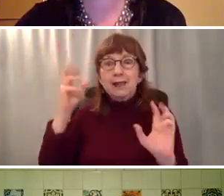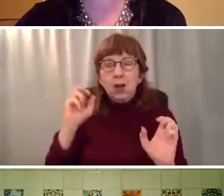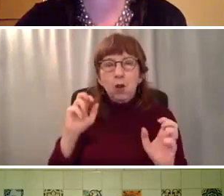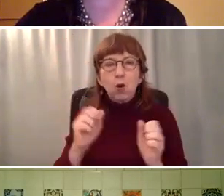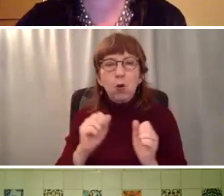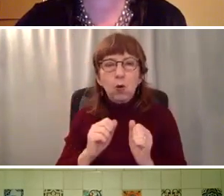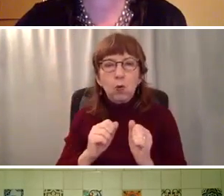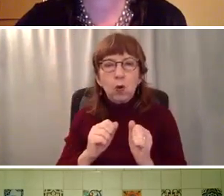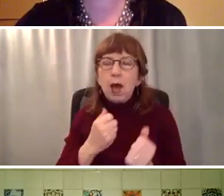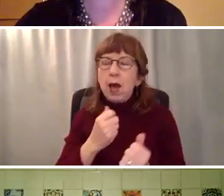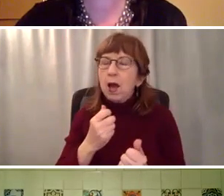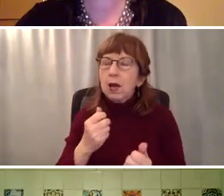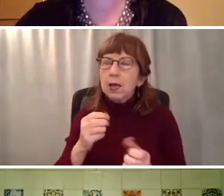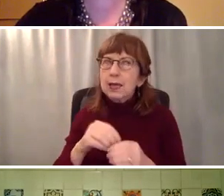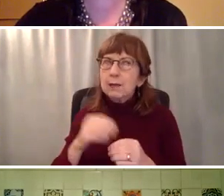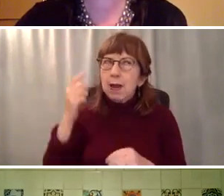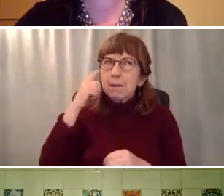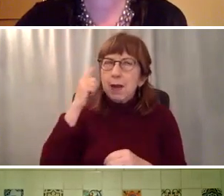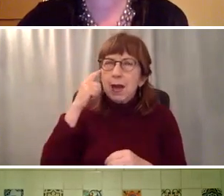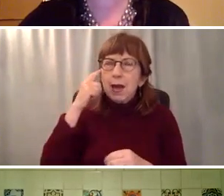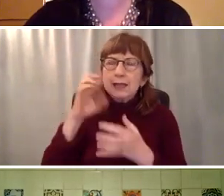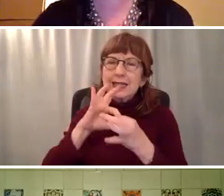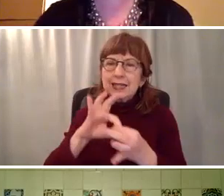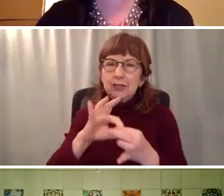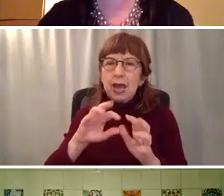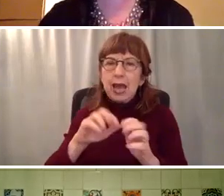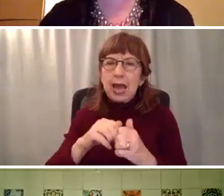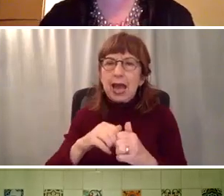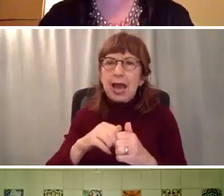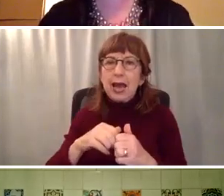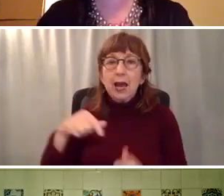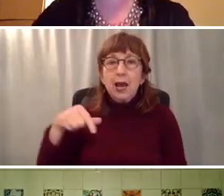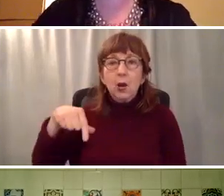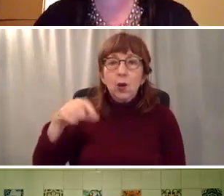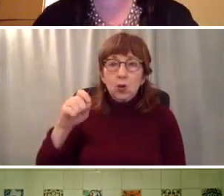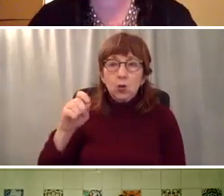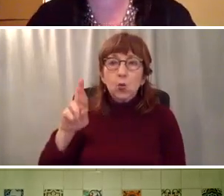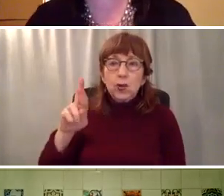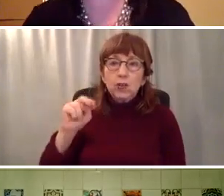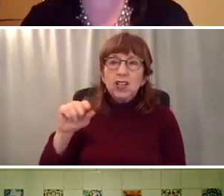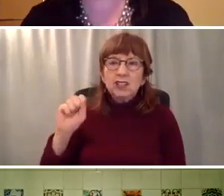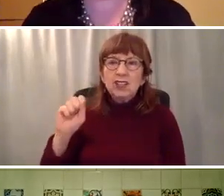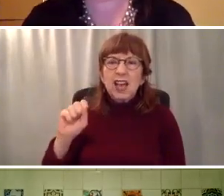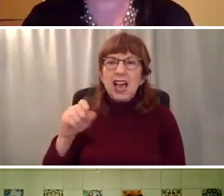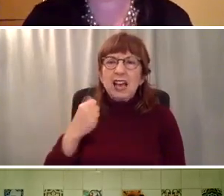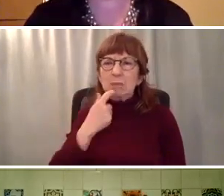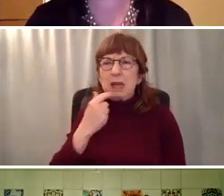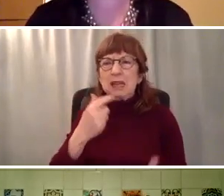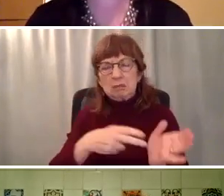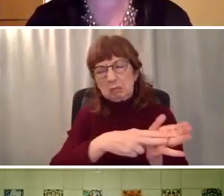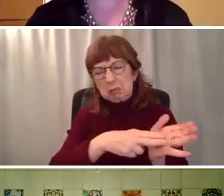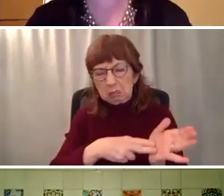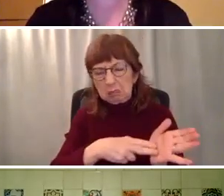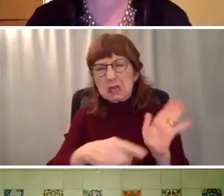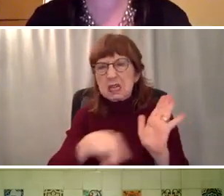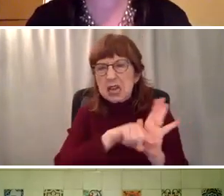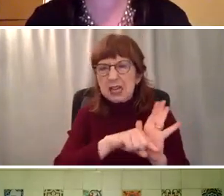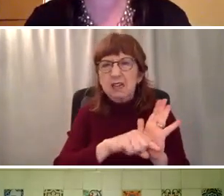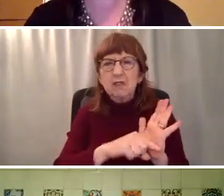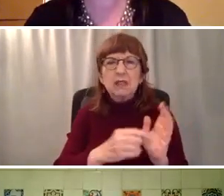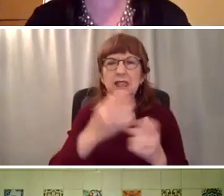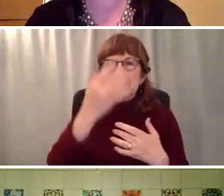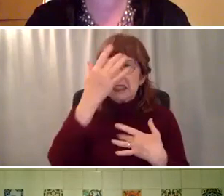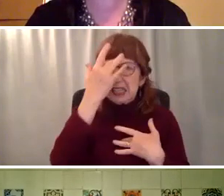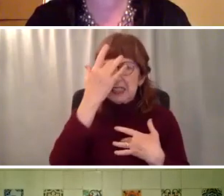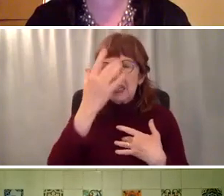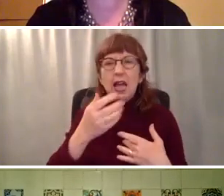which really in my mind connected to how queerness has been pathologized or transness has been medicalized and what it means to